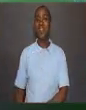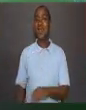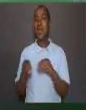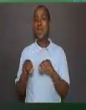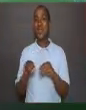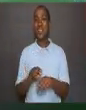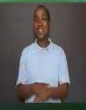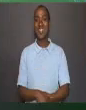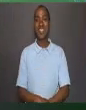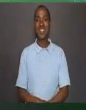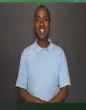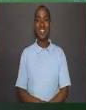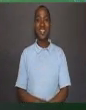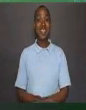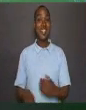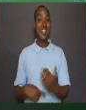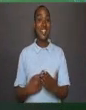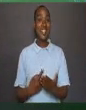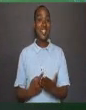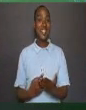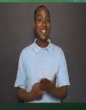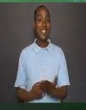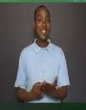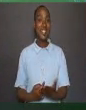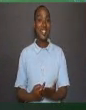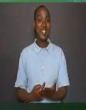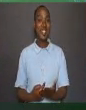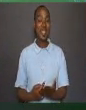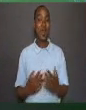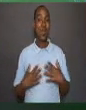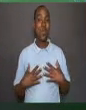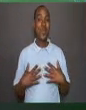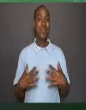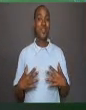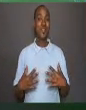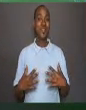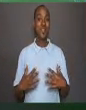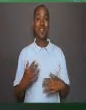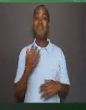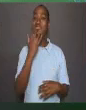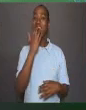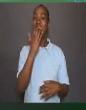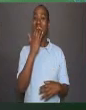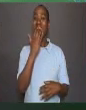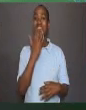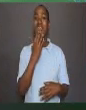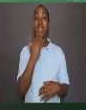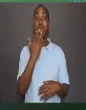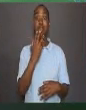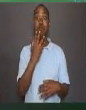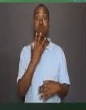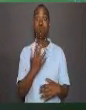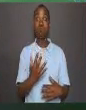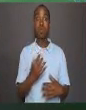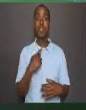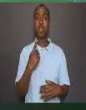Students, let us say that you breathe on a mirror. What happens